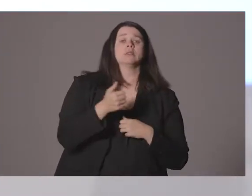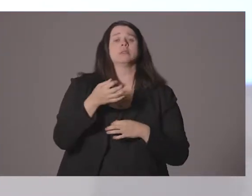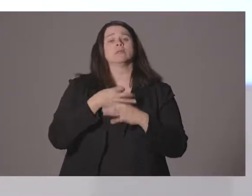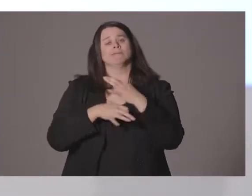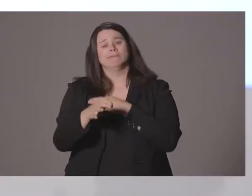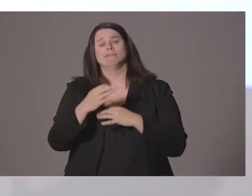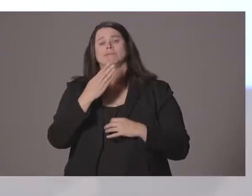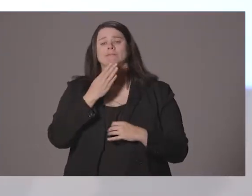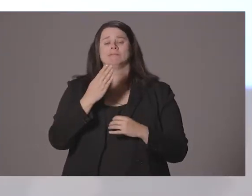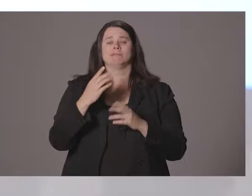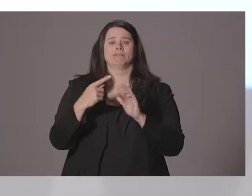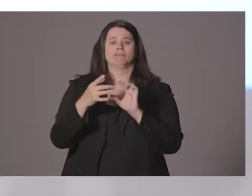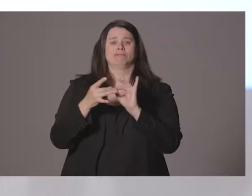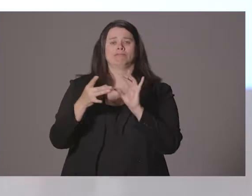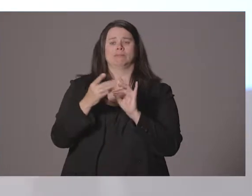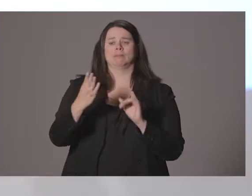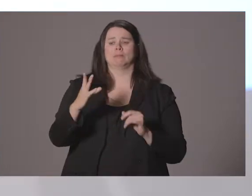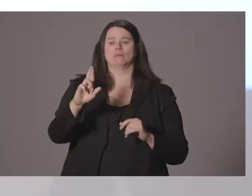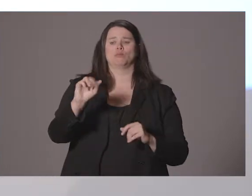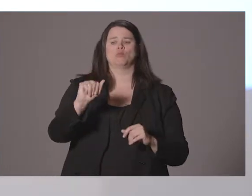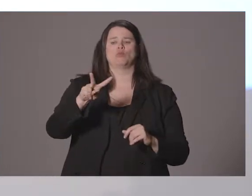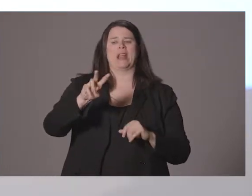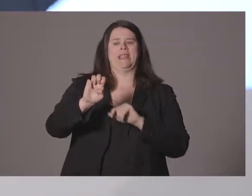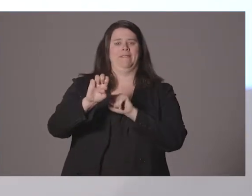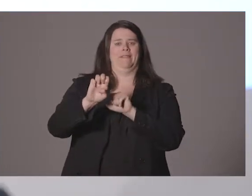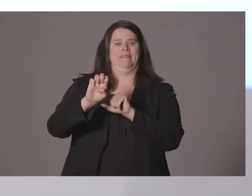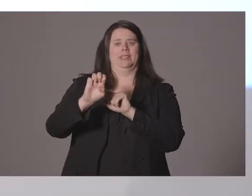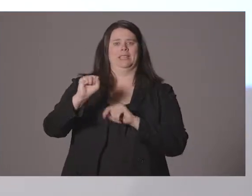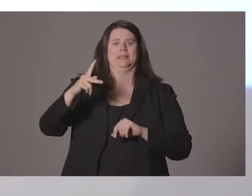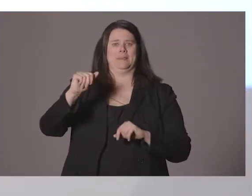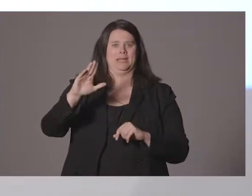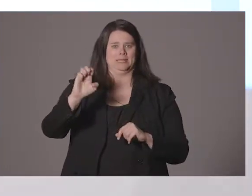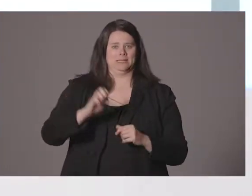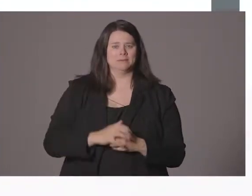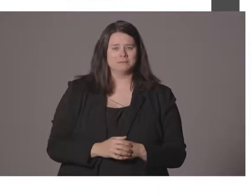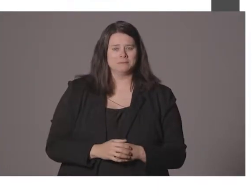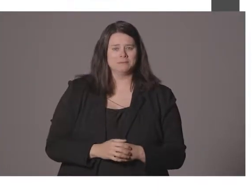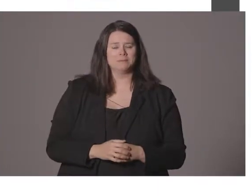emotionally dangerous. So as far as co-creating a brave space,